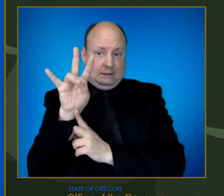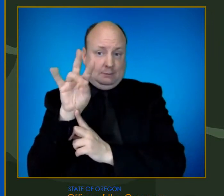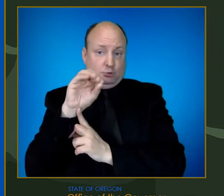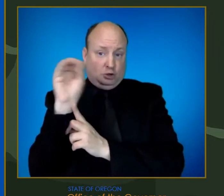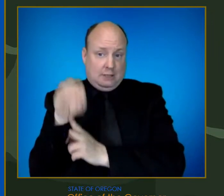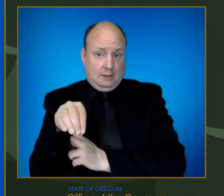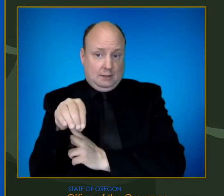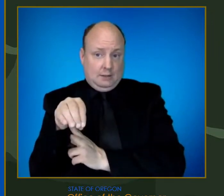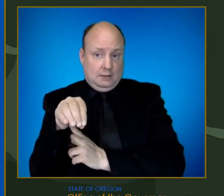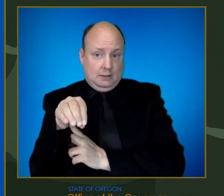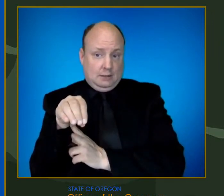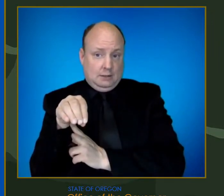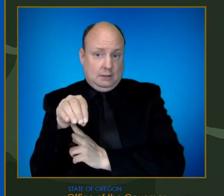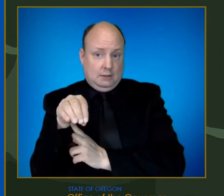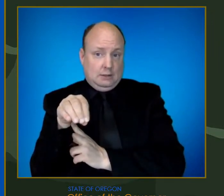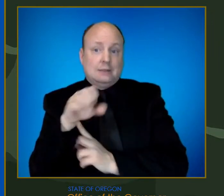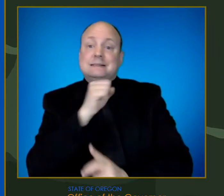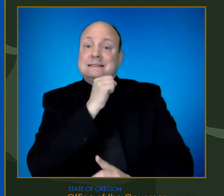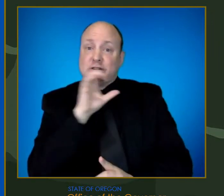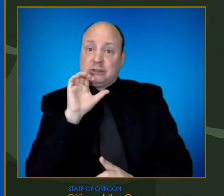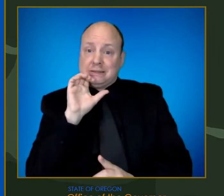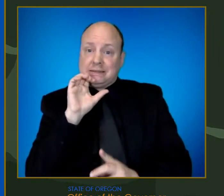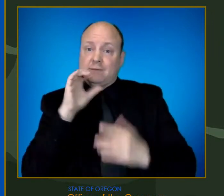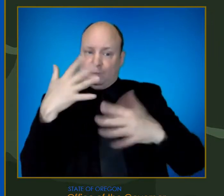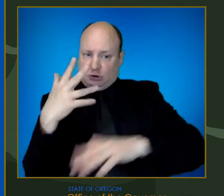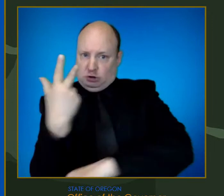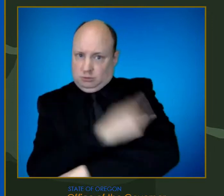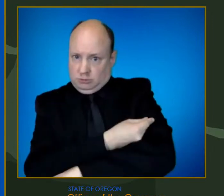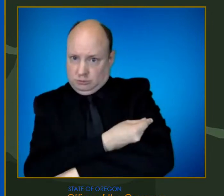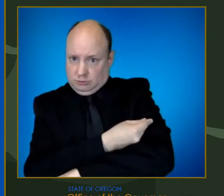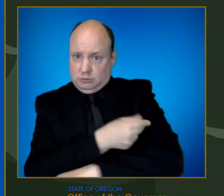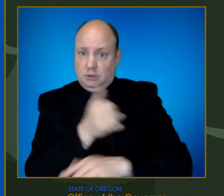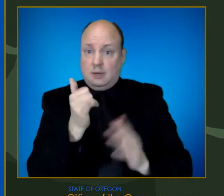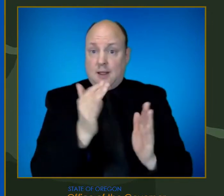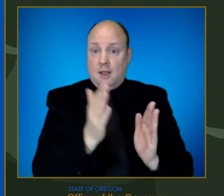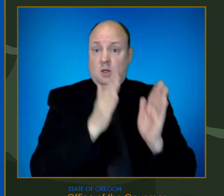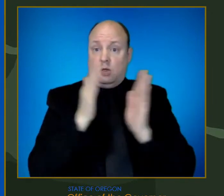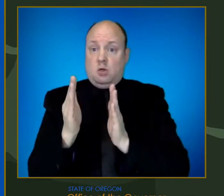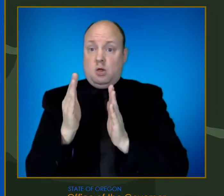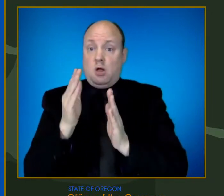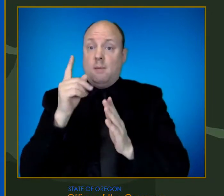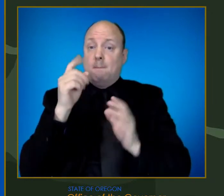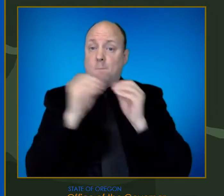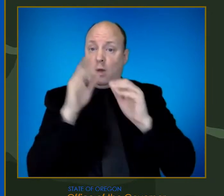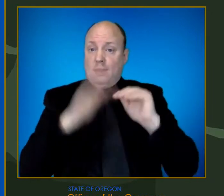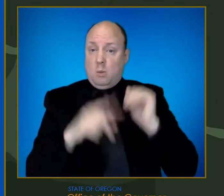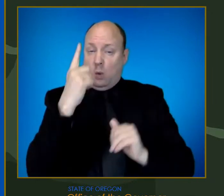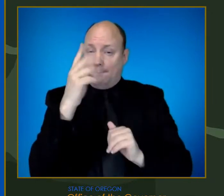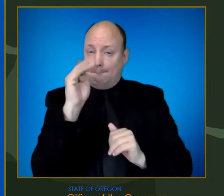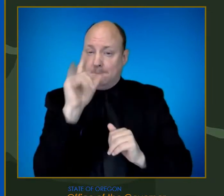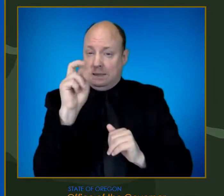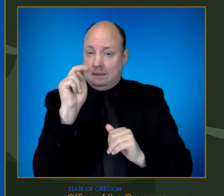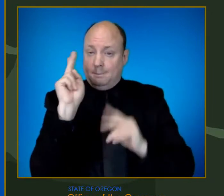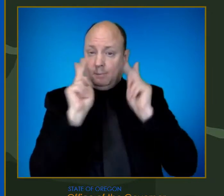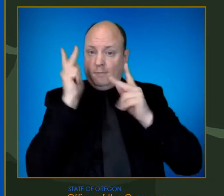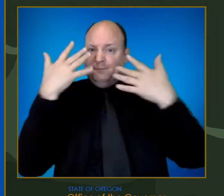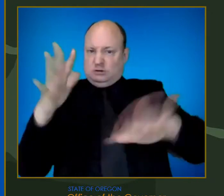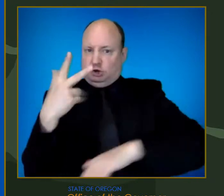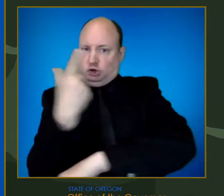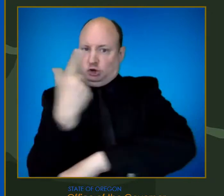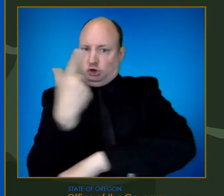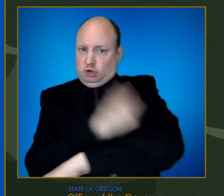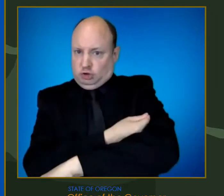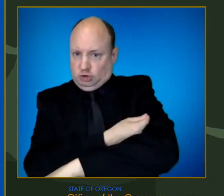Nearly 1 million Oregonians today are fully vaccinated. Oregon has completed full two-dose vaccinations or single-dose